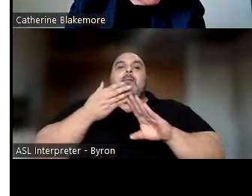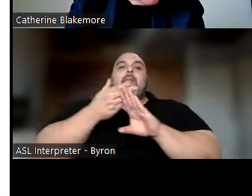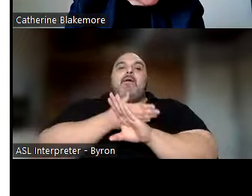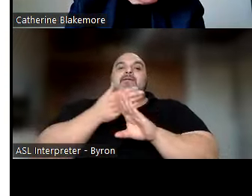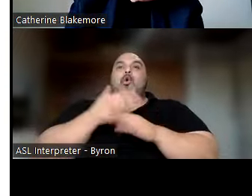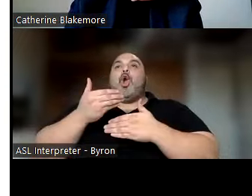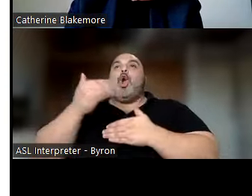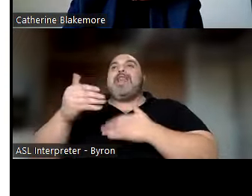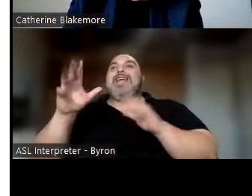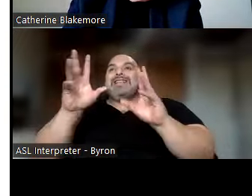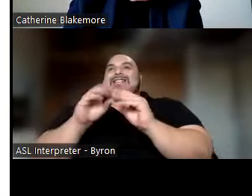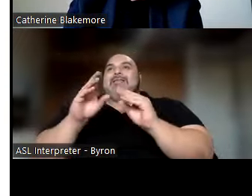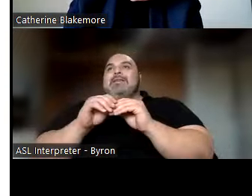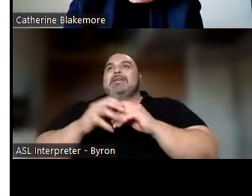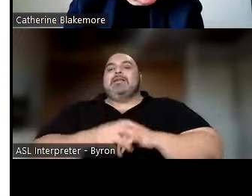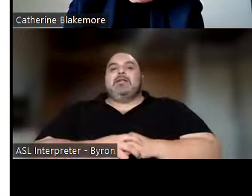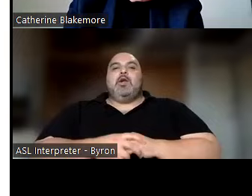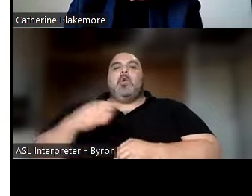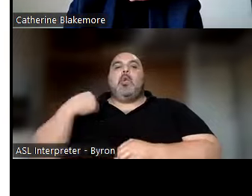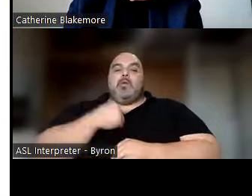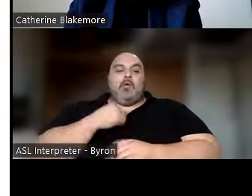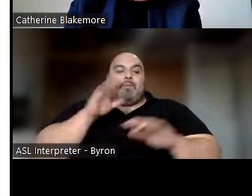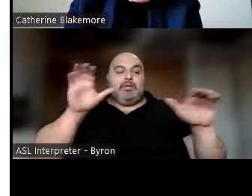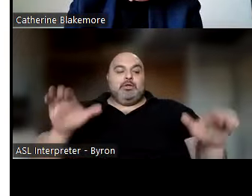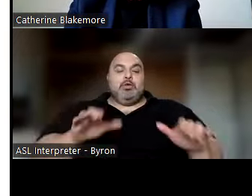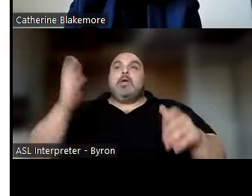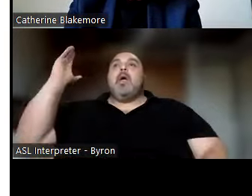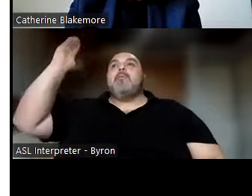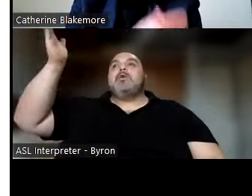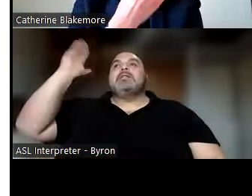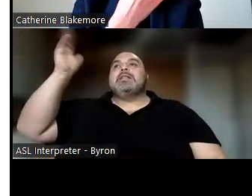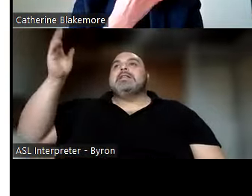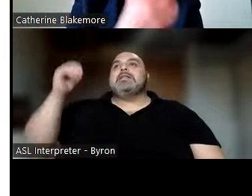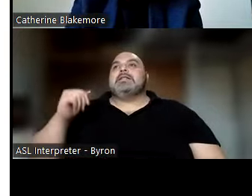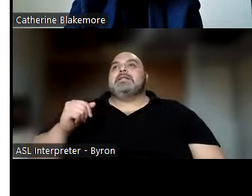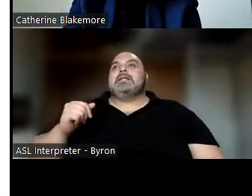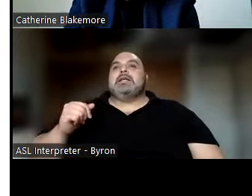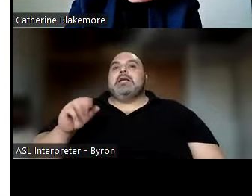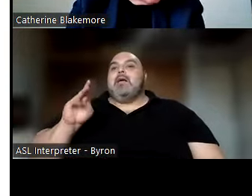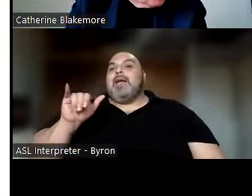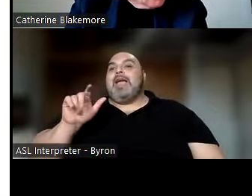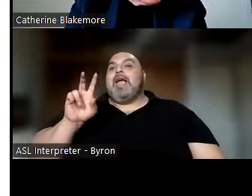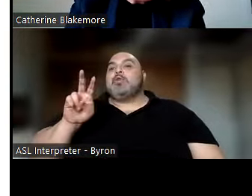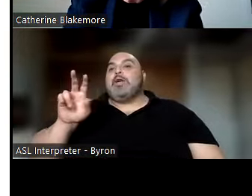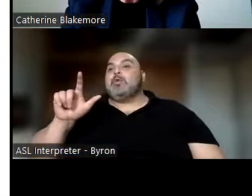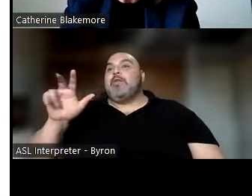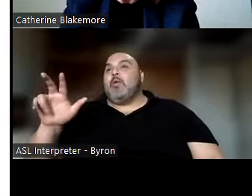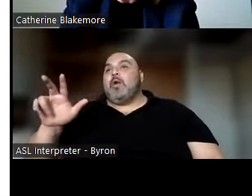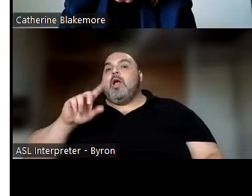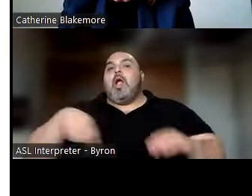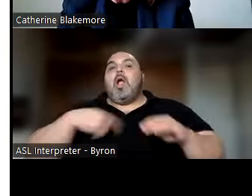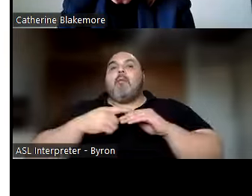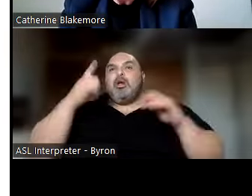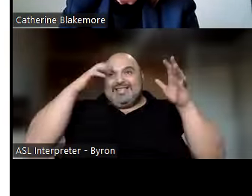next meeting. We will be doing a presentation in May 2023 about